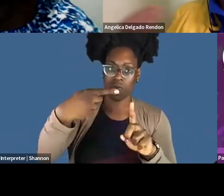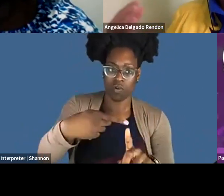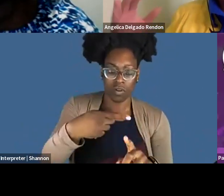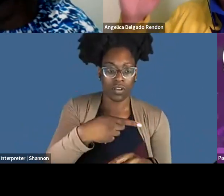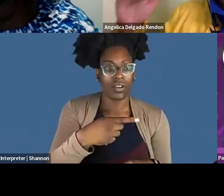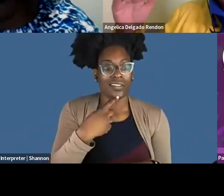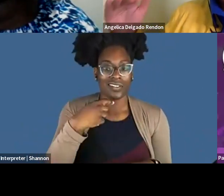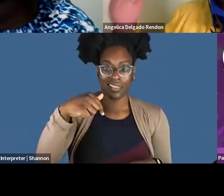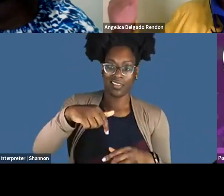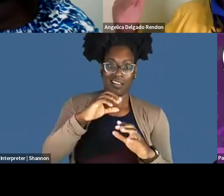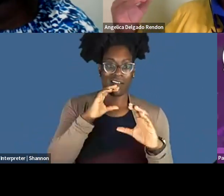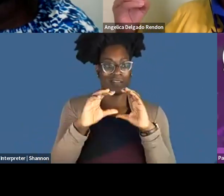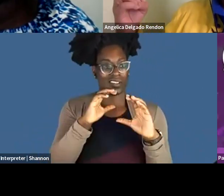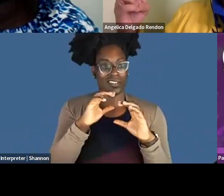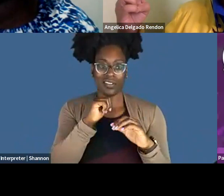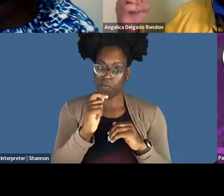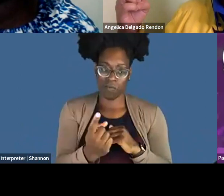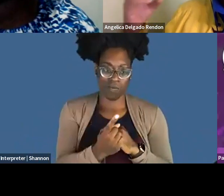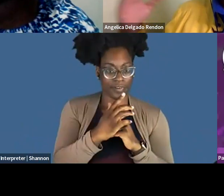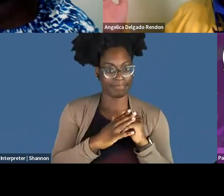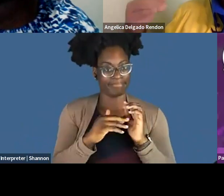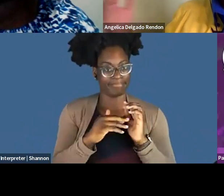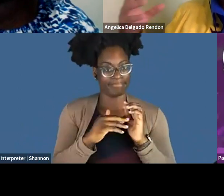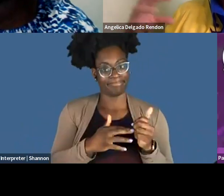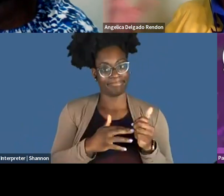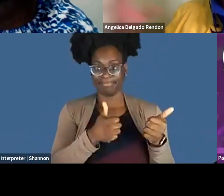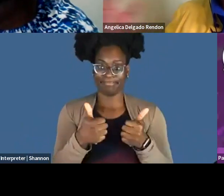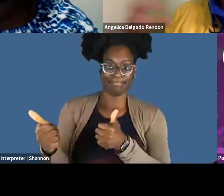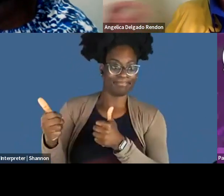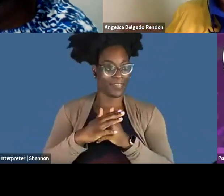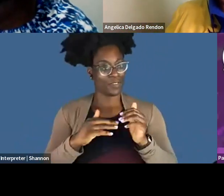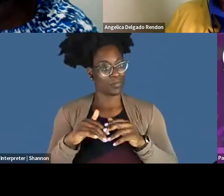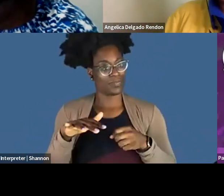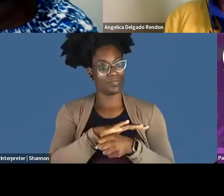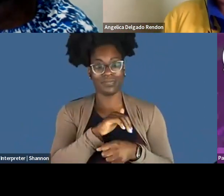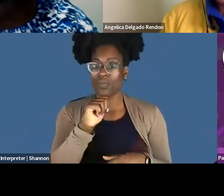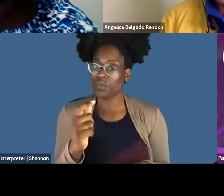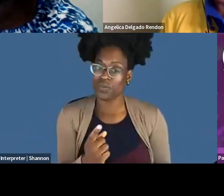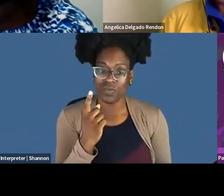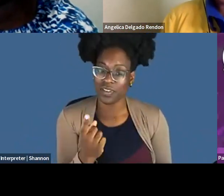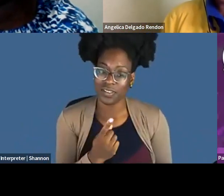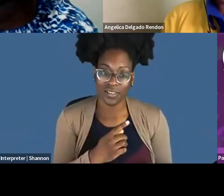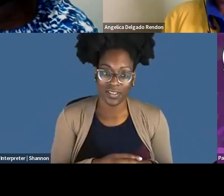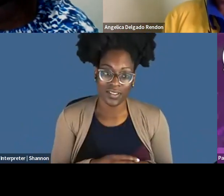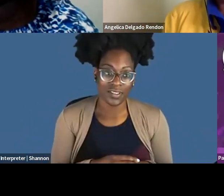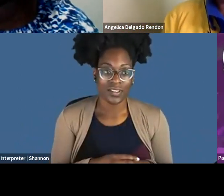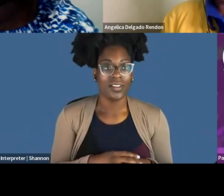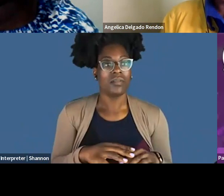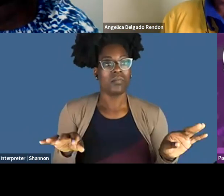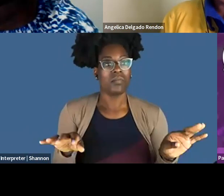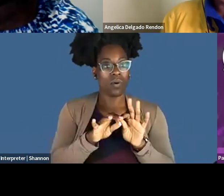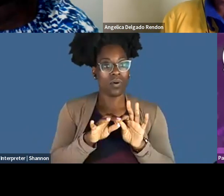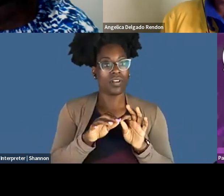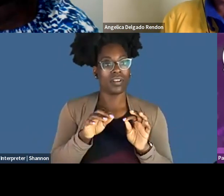like that means at the level of individual partnerships. And I think that is